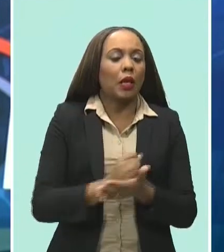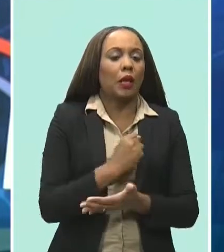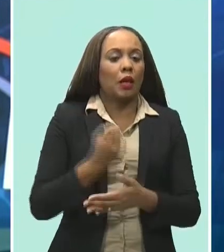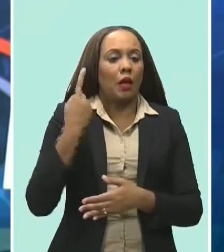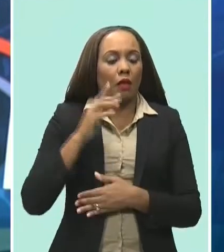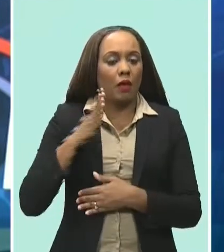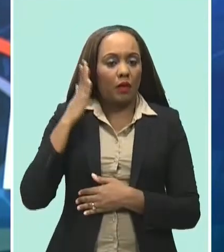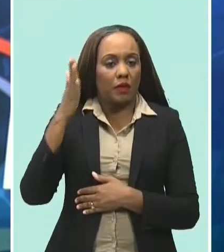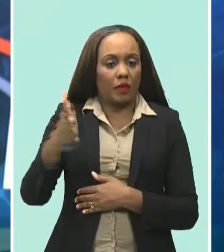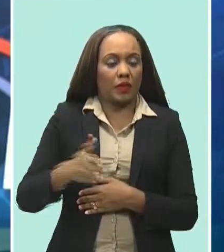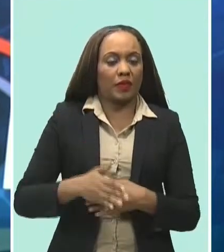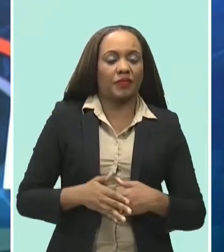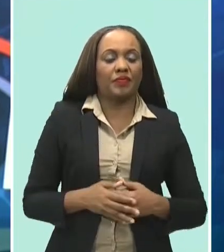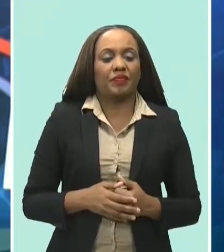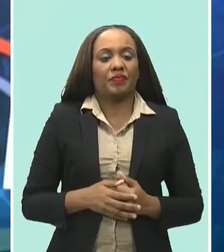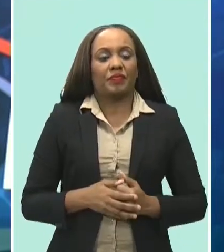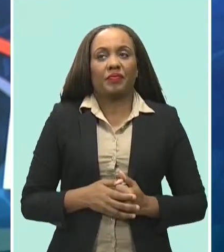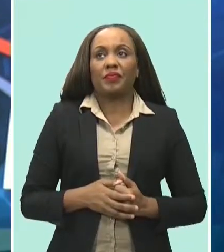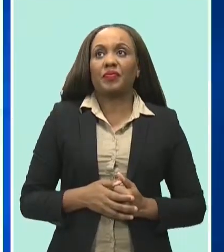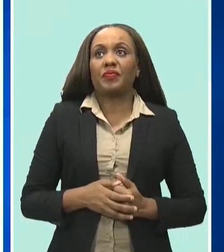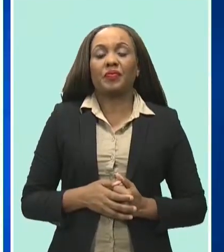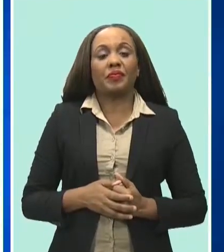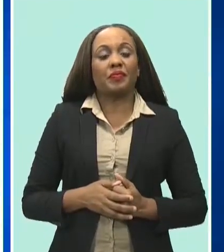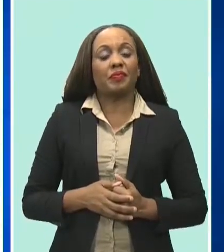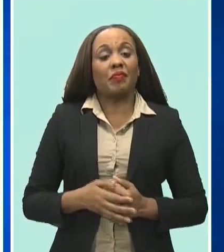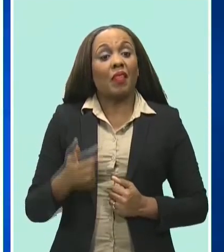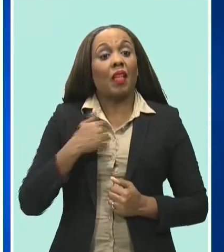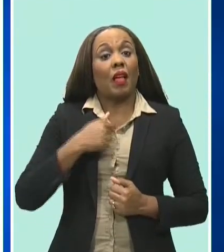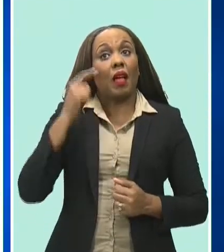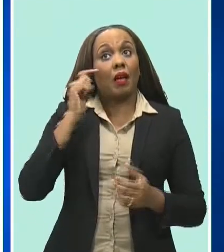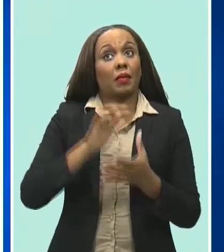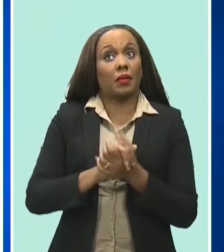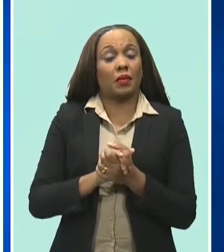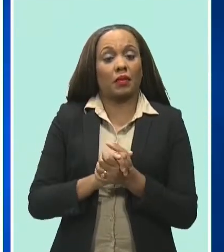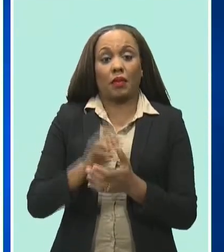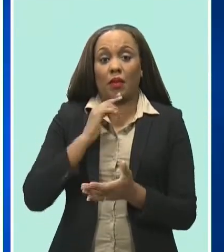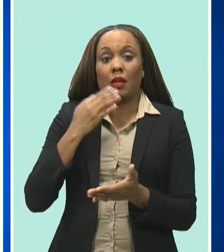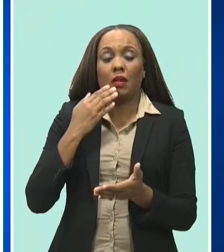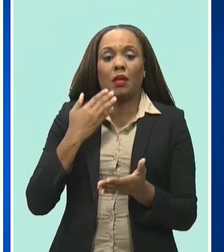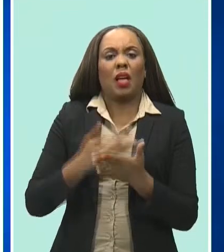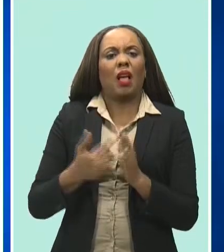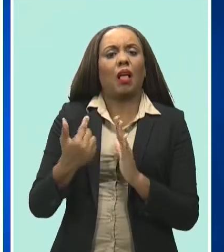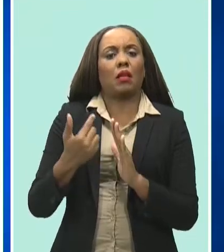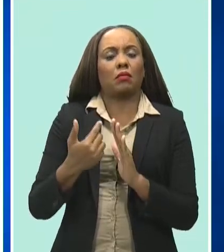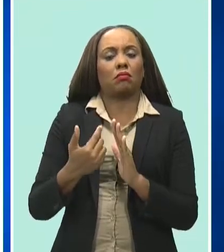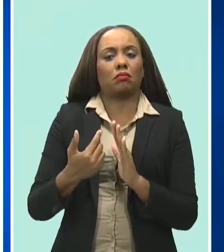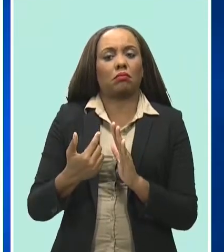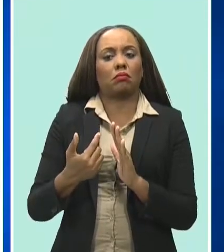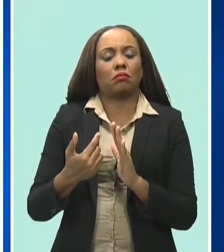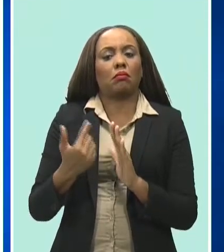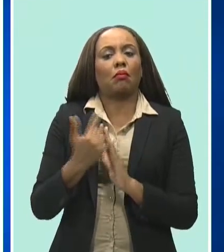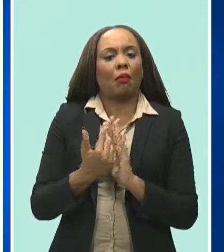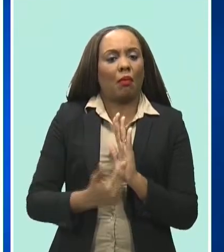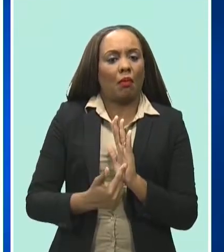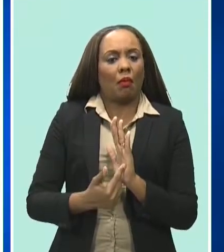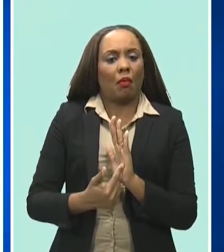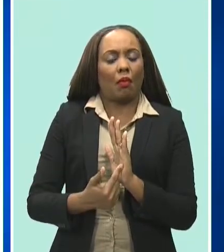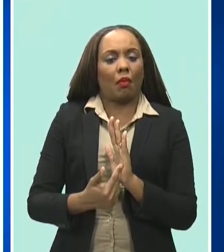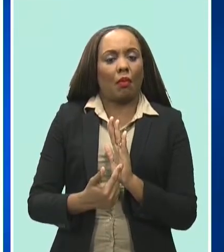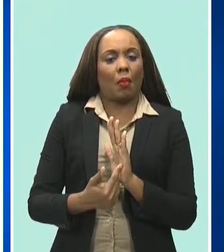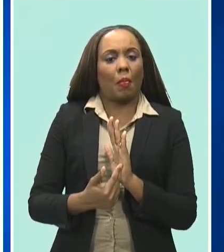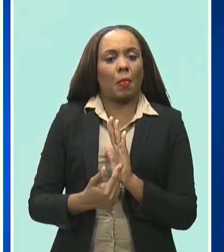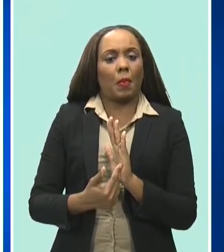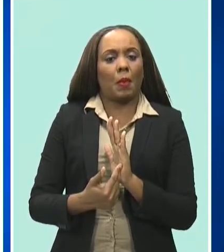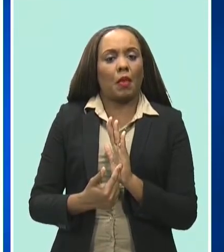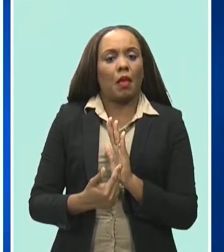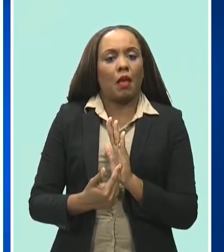be derived in the future. I believe that it's a legitimate industry for our countries to